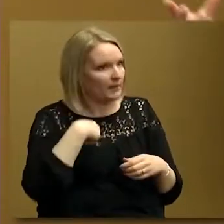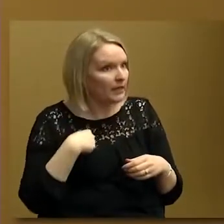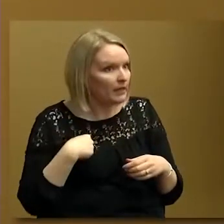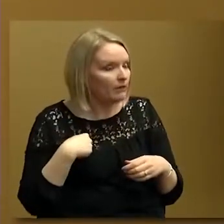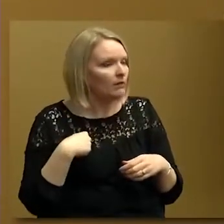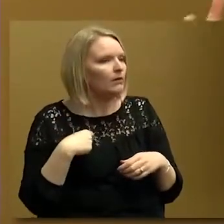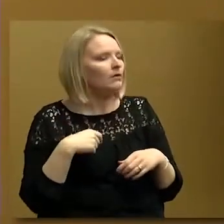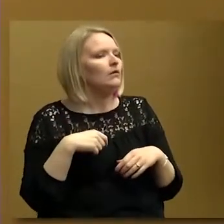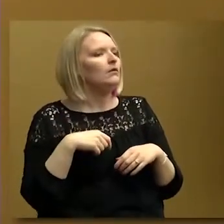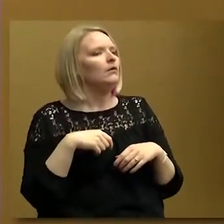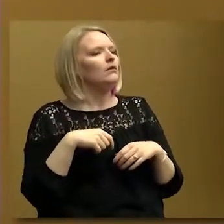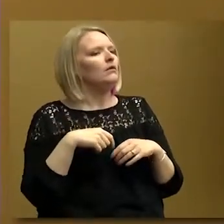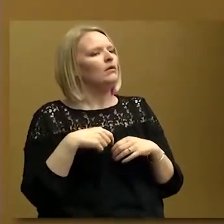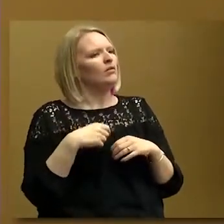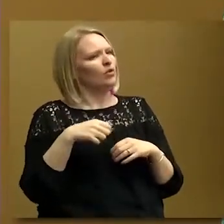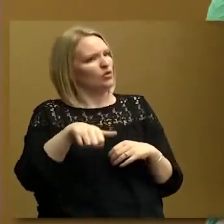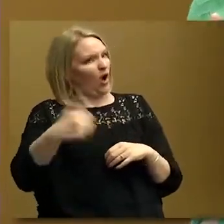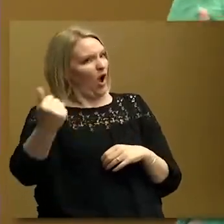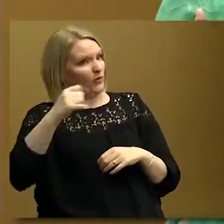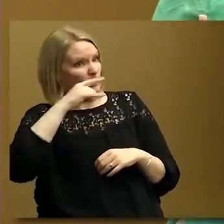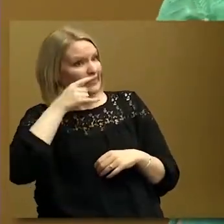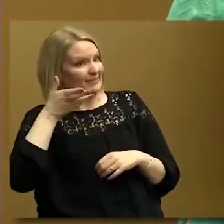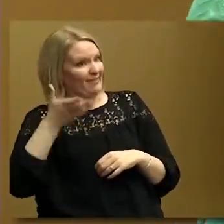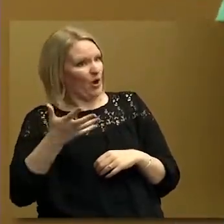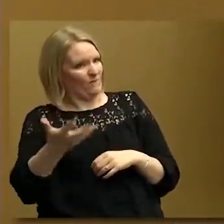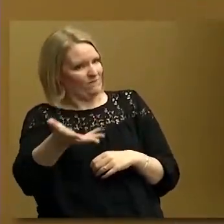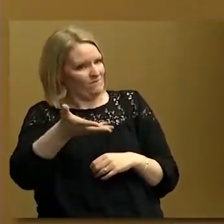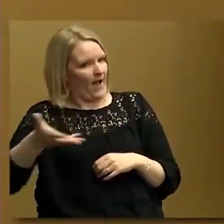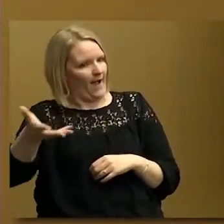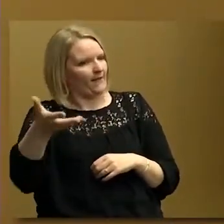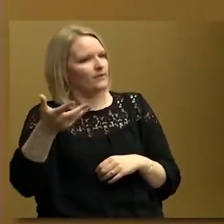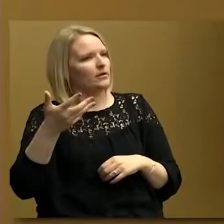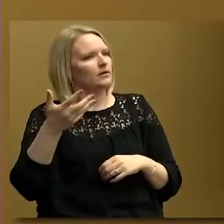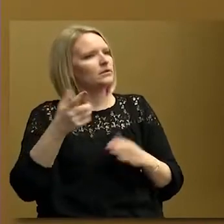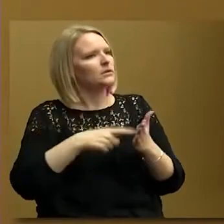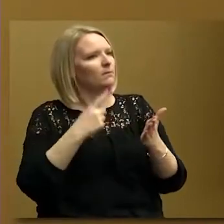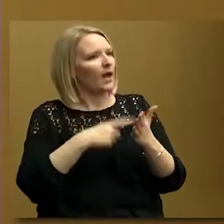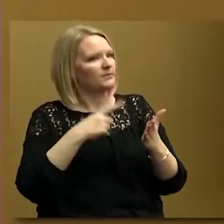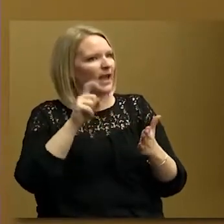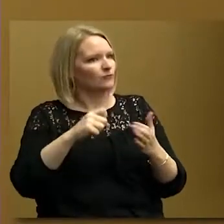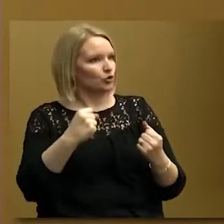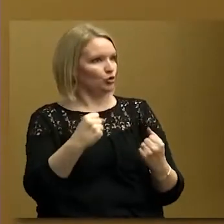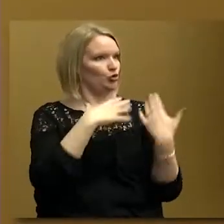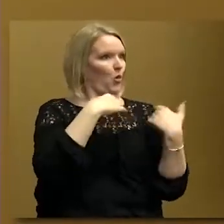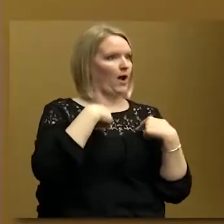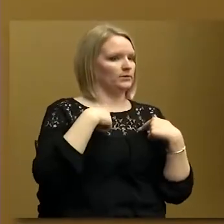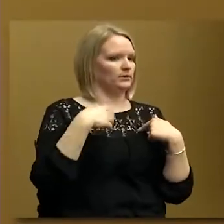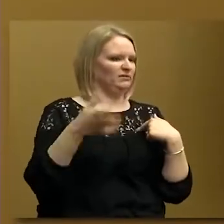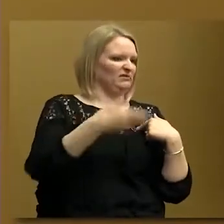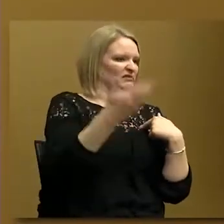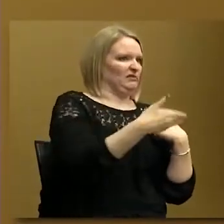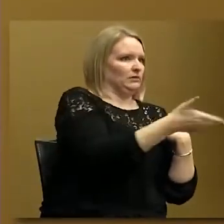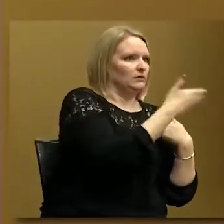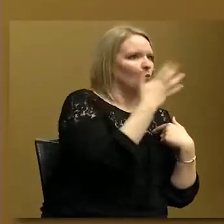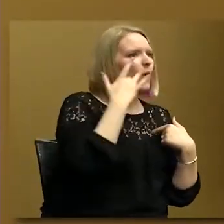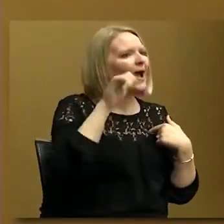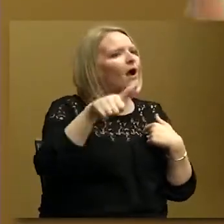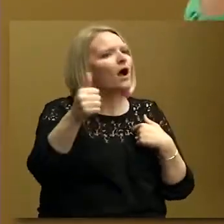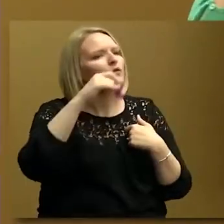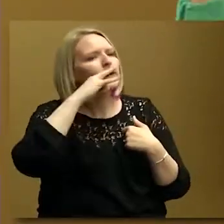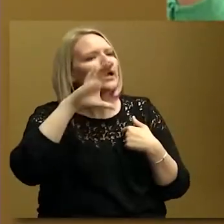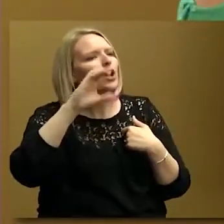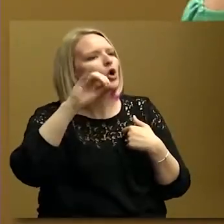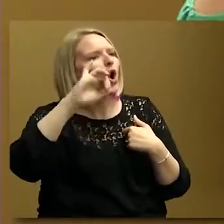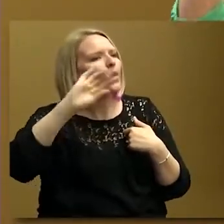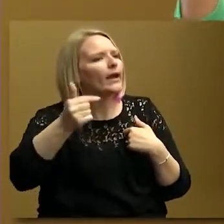when you look at the 5 others, there were a couple of times that we were whisked out of there because a kid was coding. And